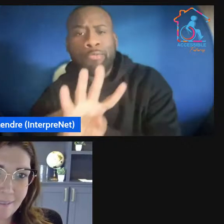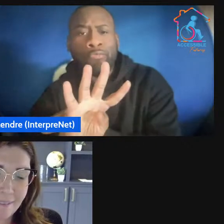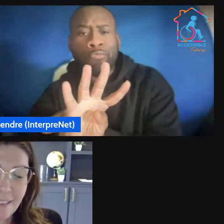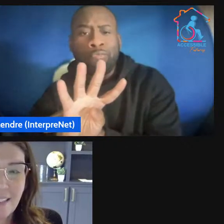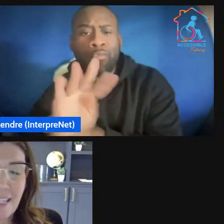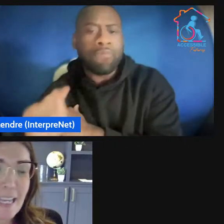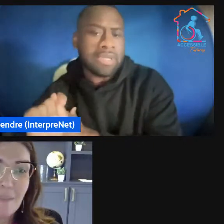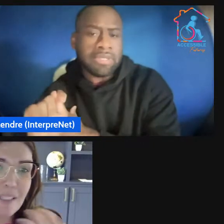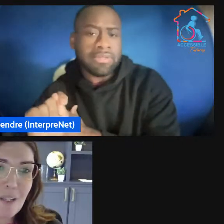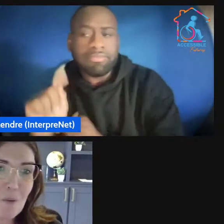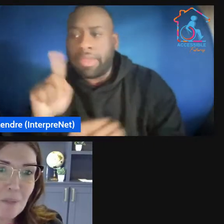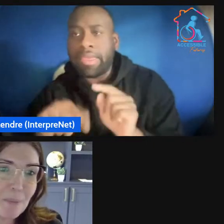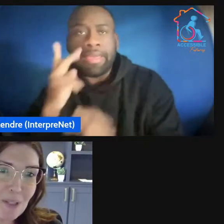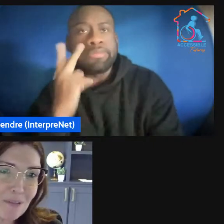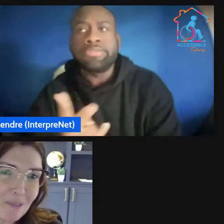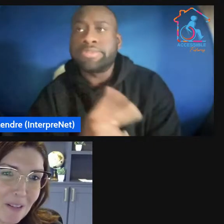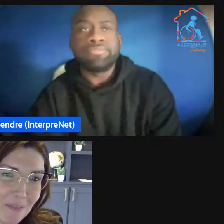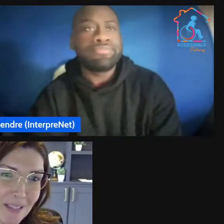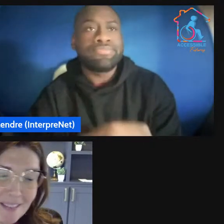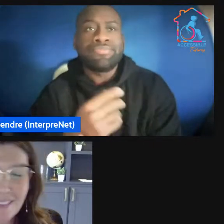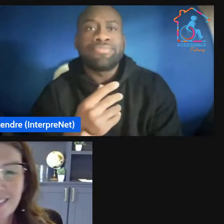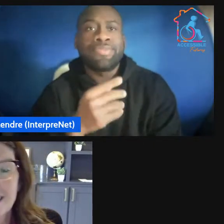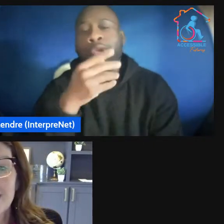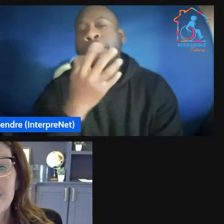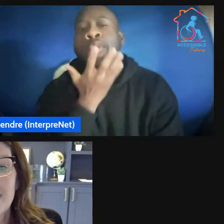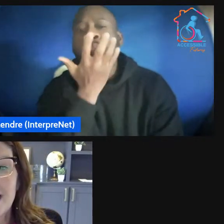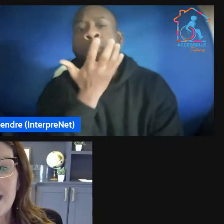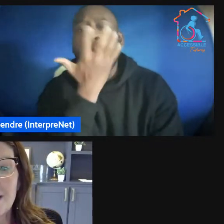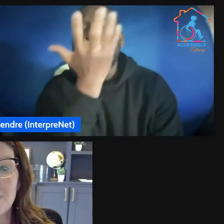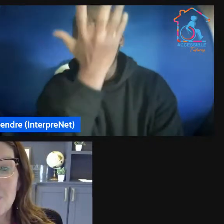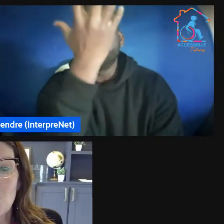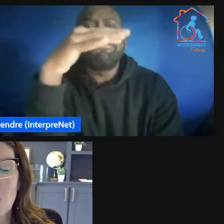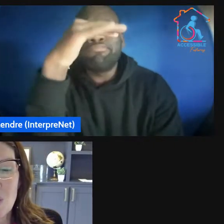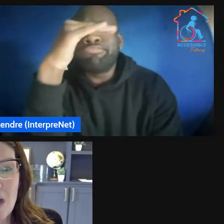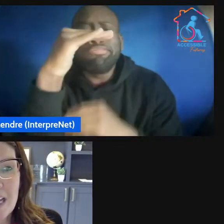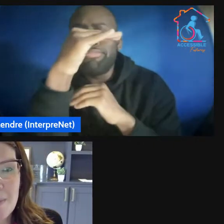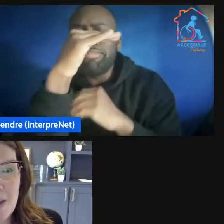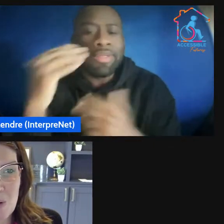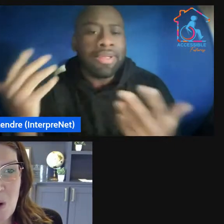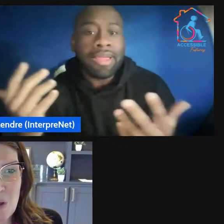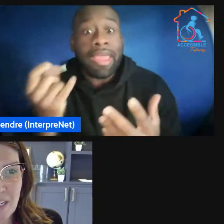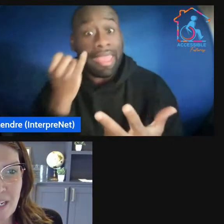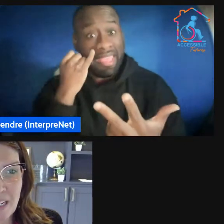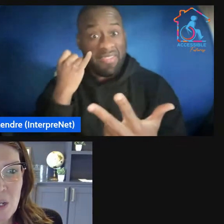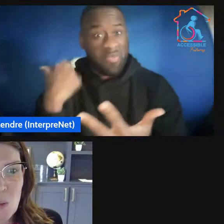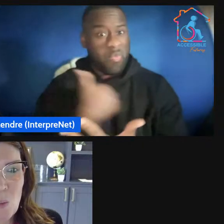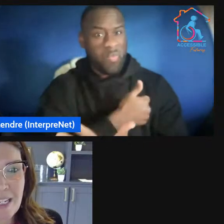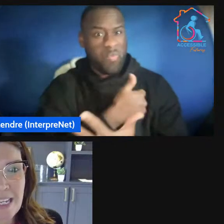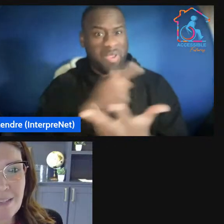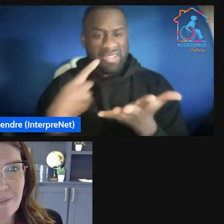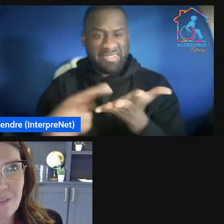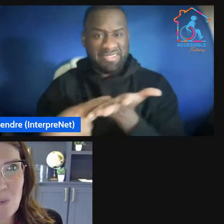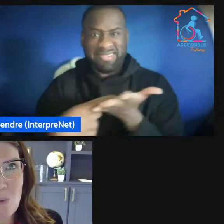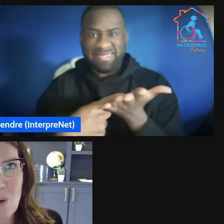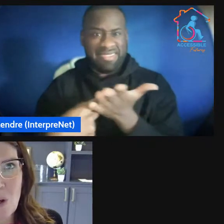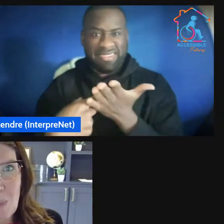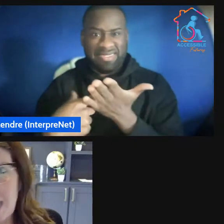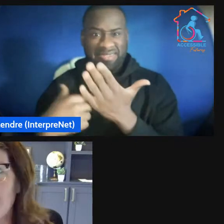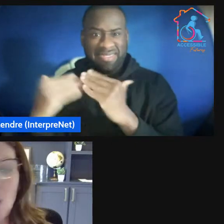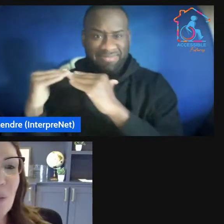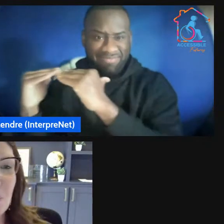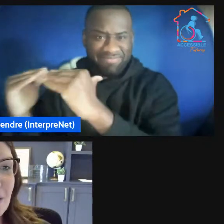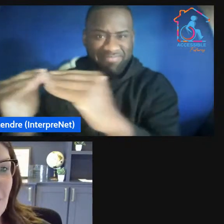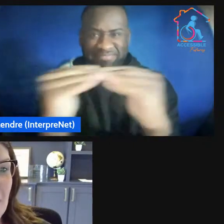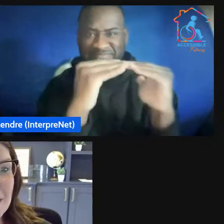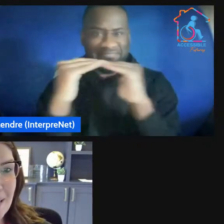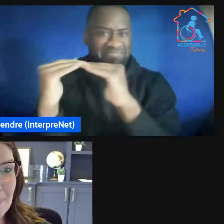anything, can't even see over the bush in front of the fence. If we're talking about equality, we gave